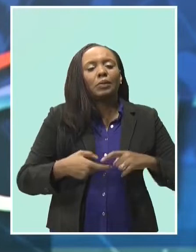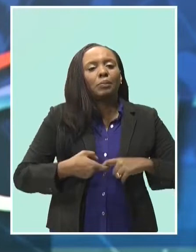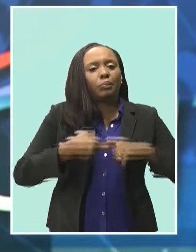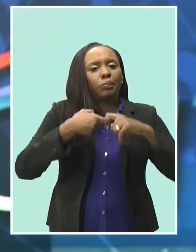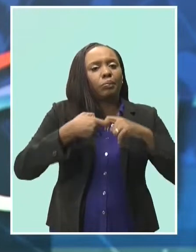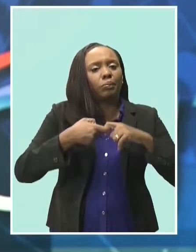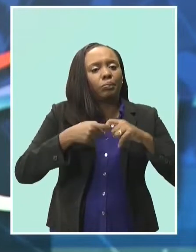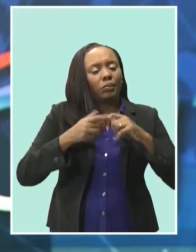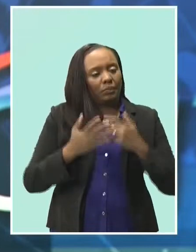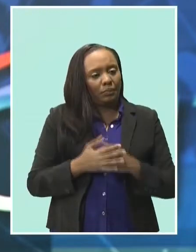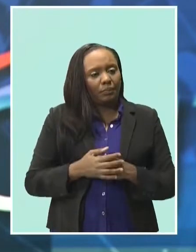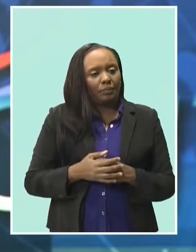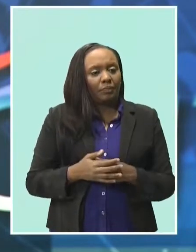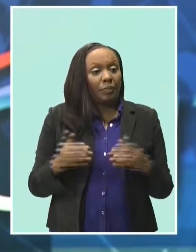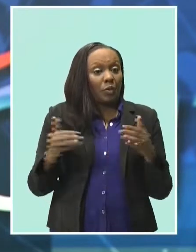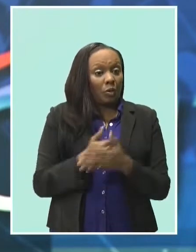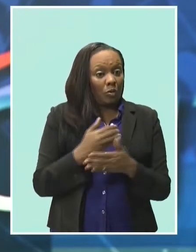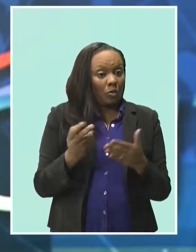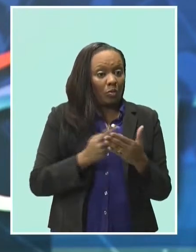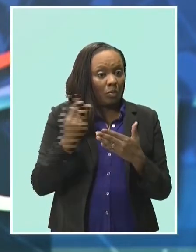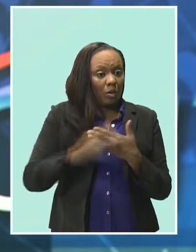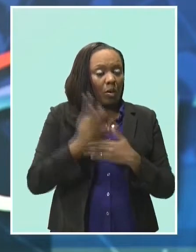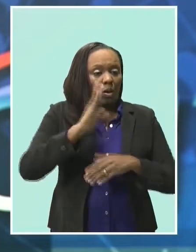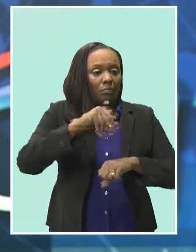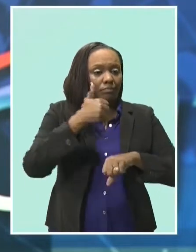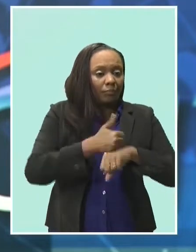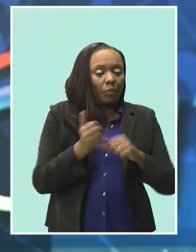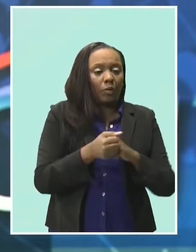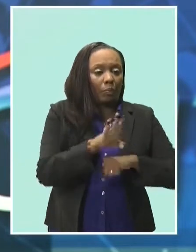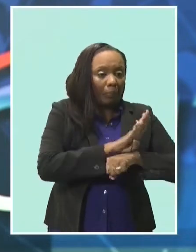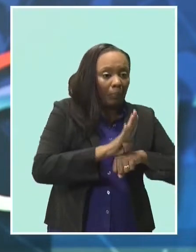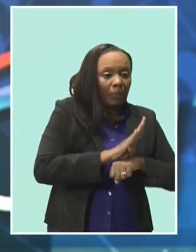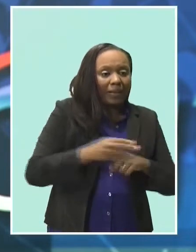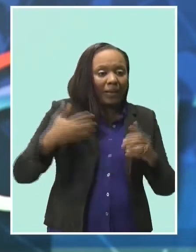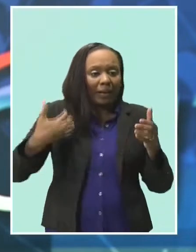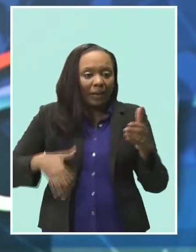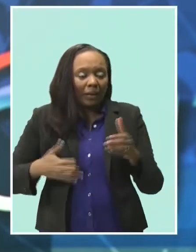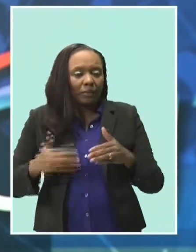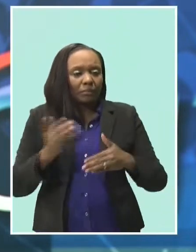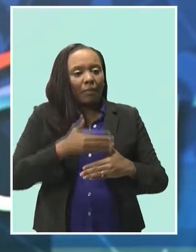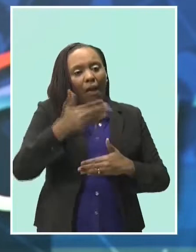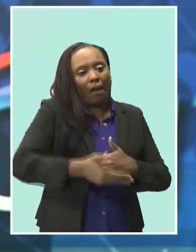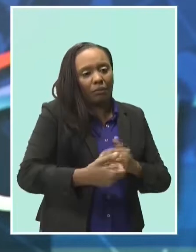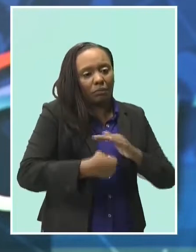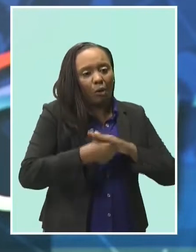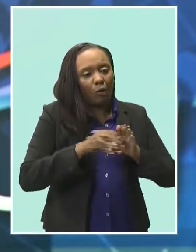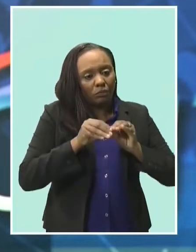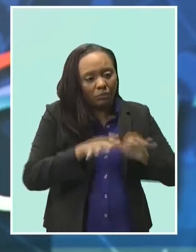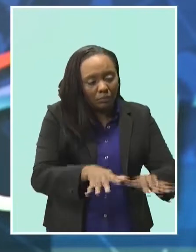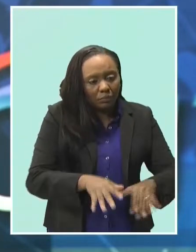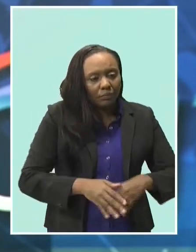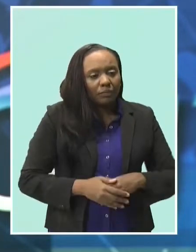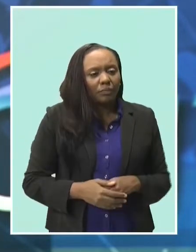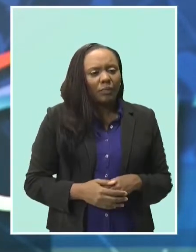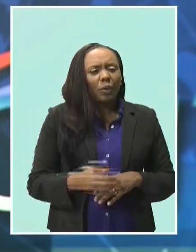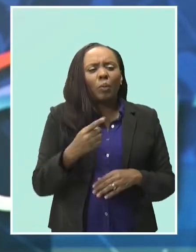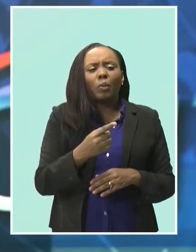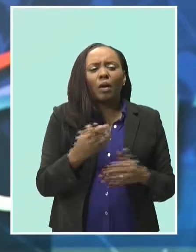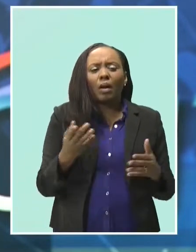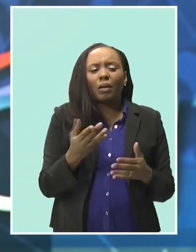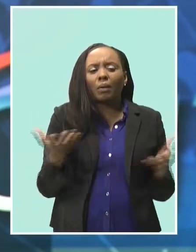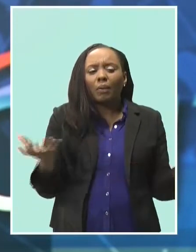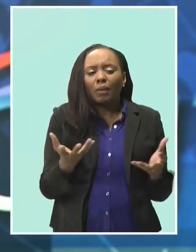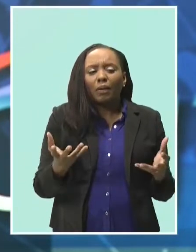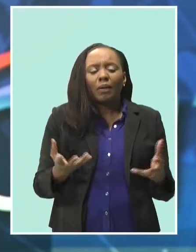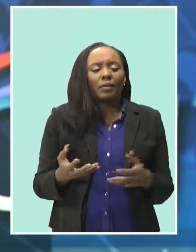The ambassador adds new programs will be developed between Barbados and Argentina post-COVID-19. He says one area